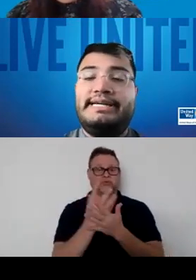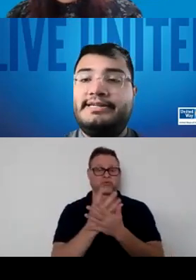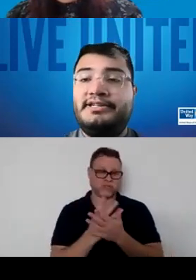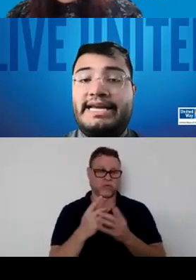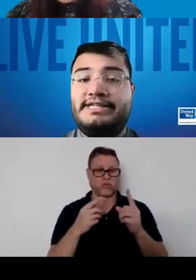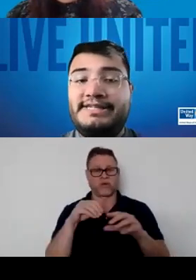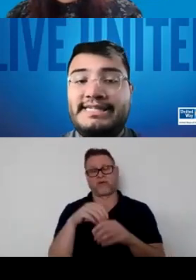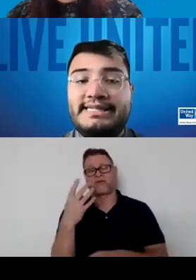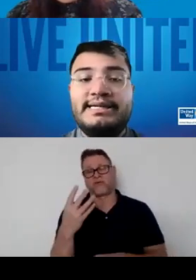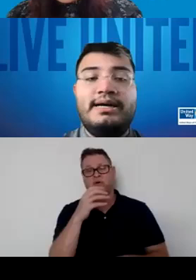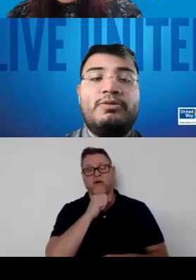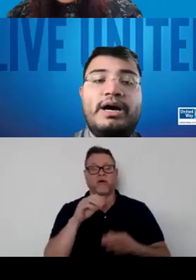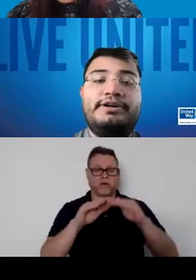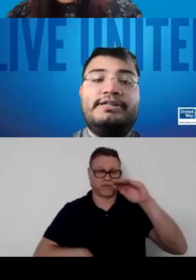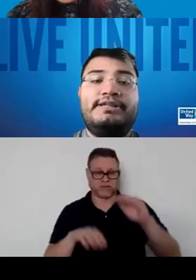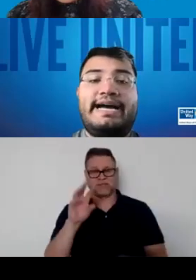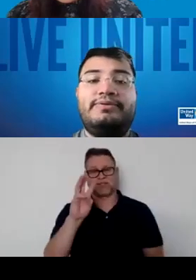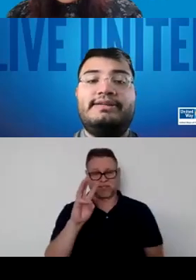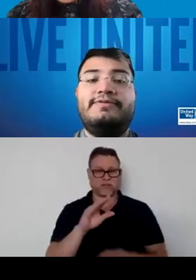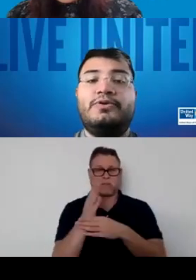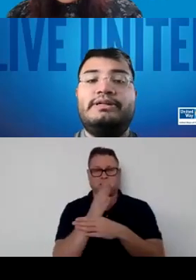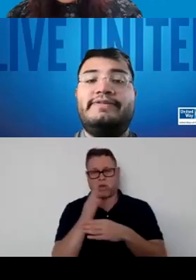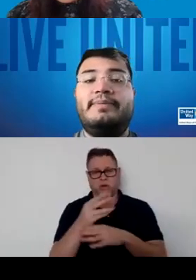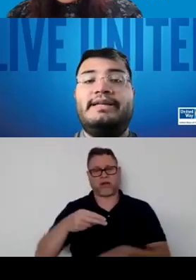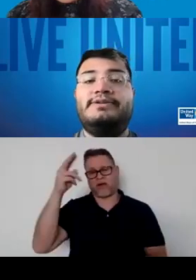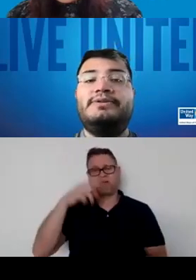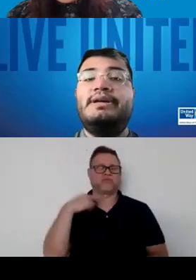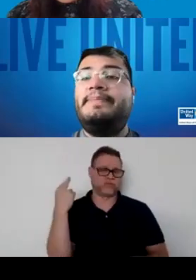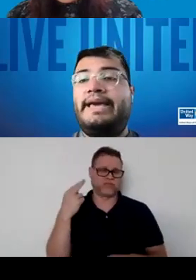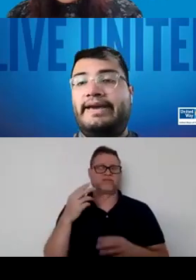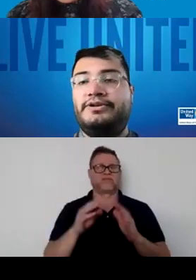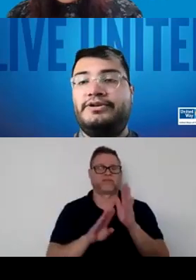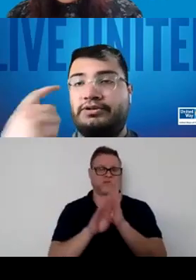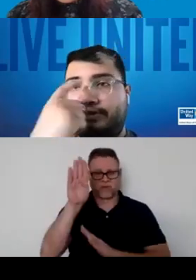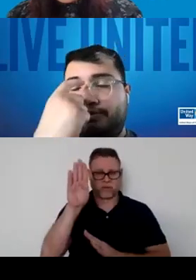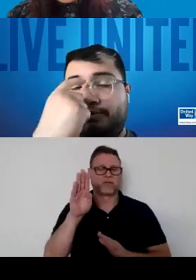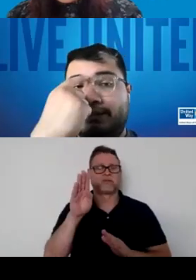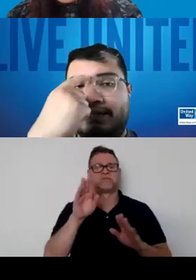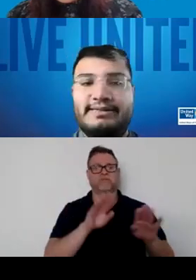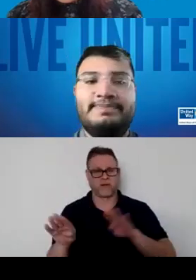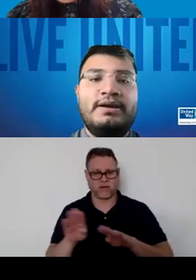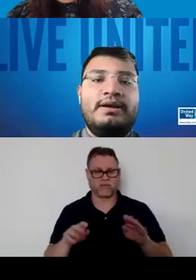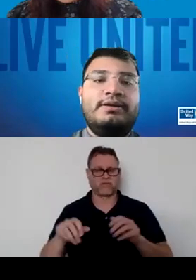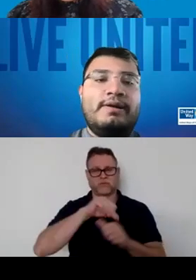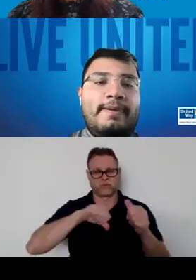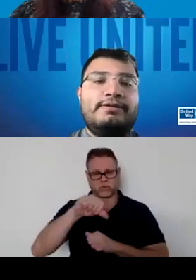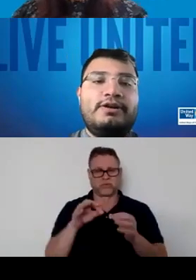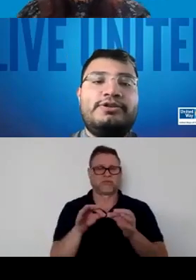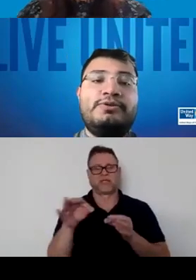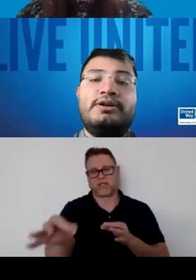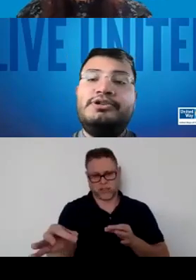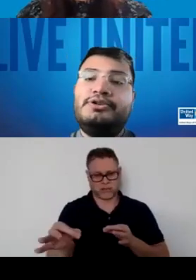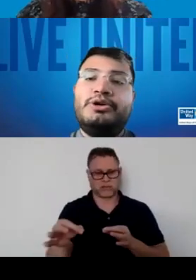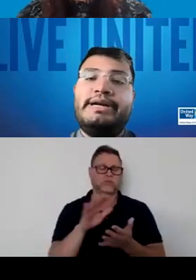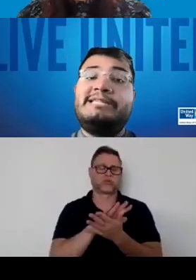California kids under the age of 6 are moderate to high risk for developmental, behavioral, or social delays. So